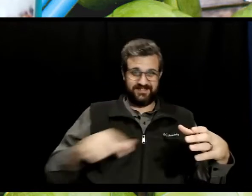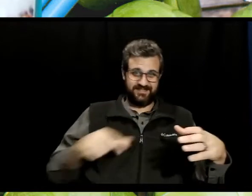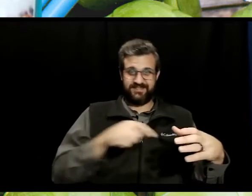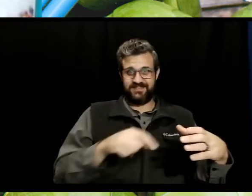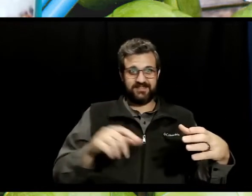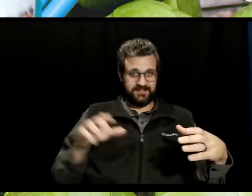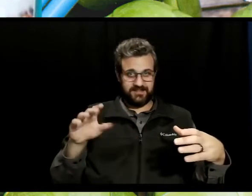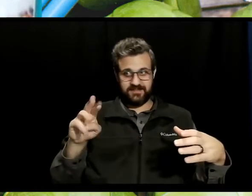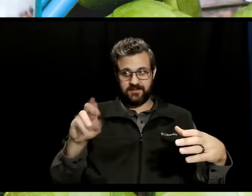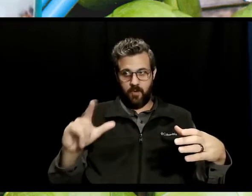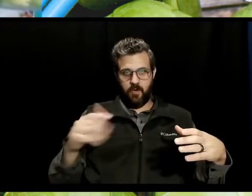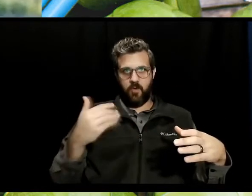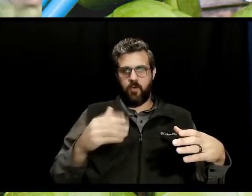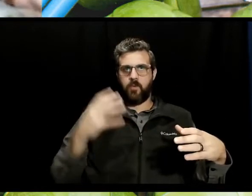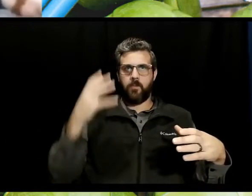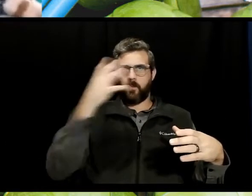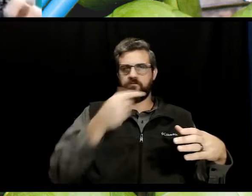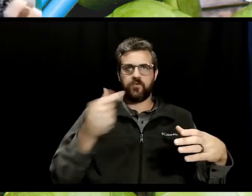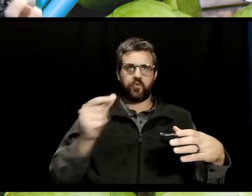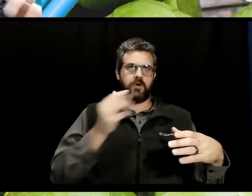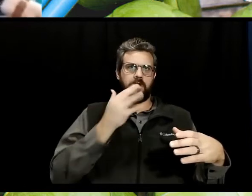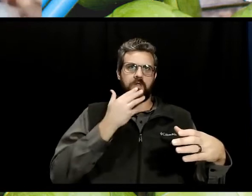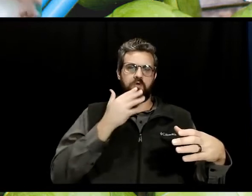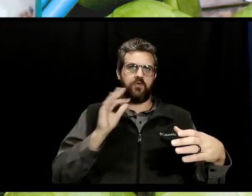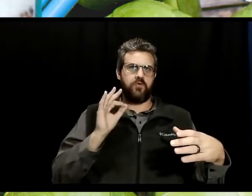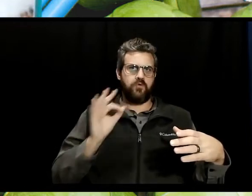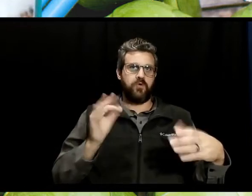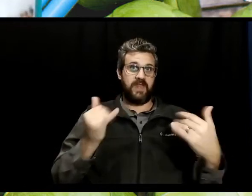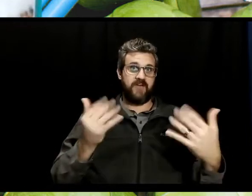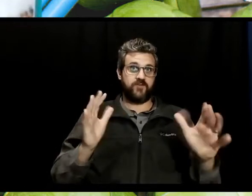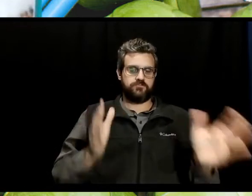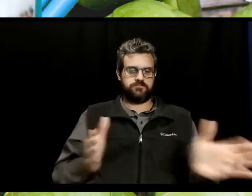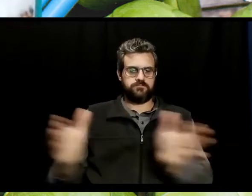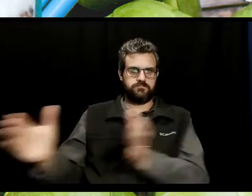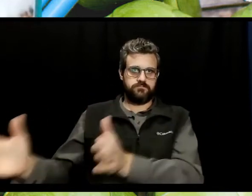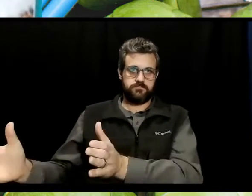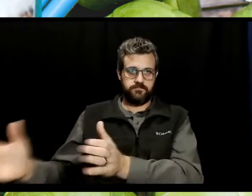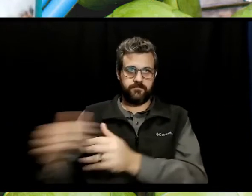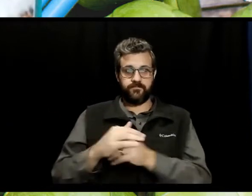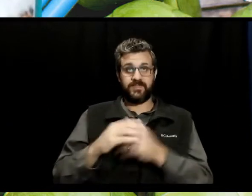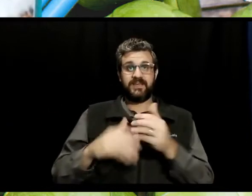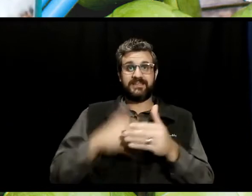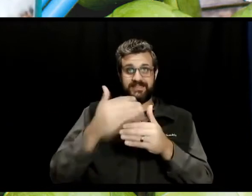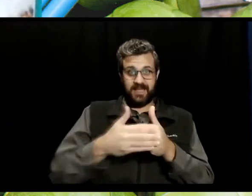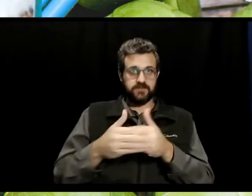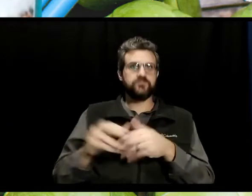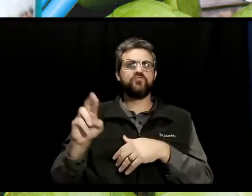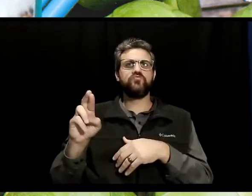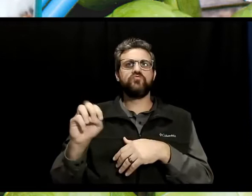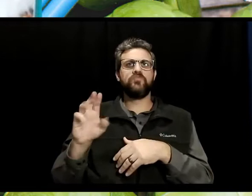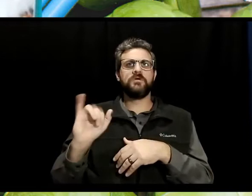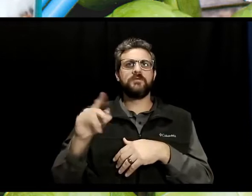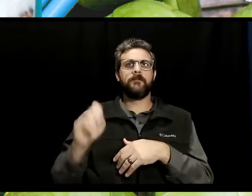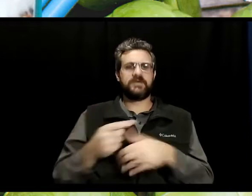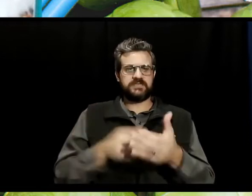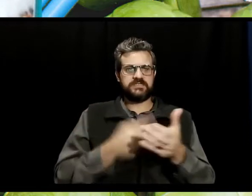beautiful green color, and I am just going to set this aside. Next, our recipe tells us to cook